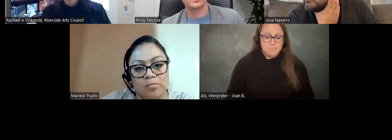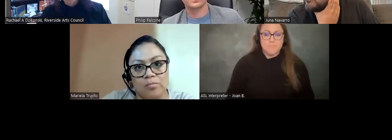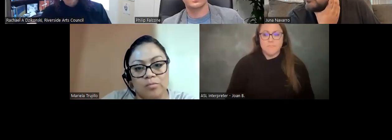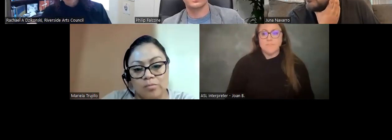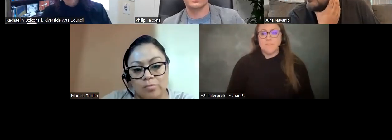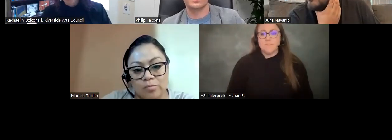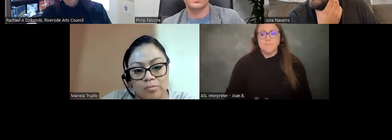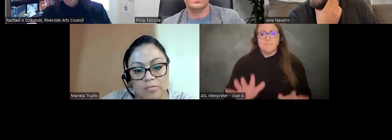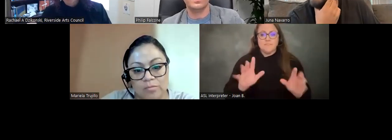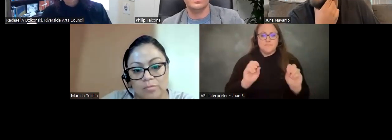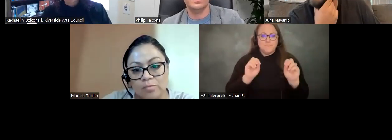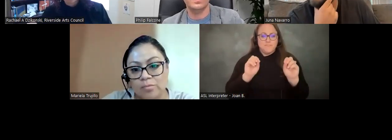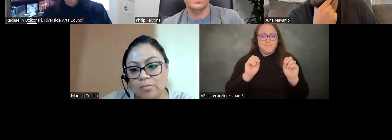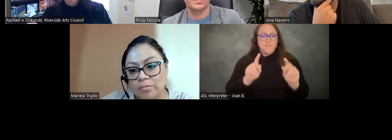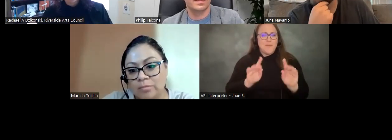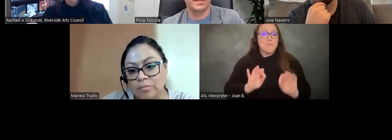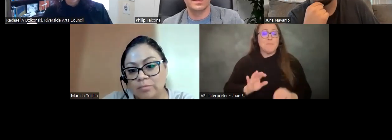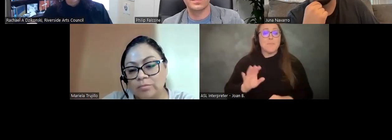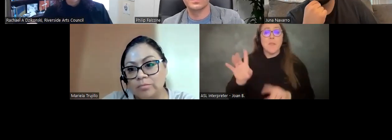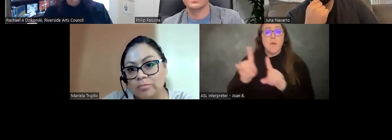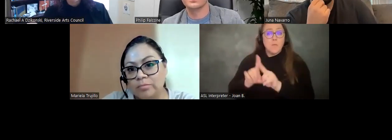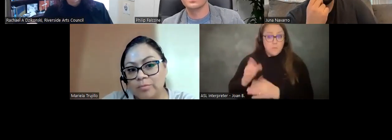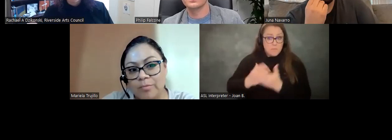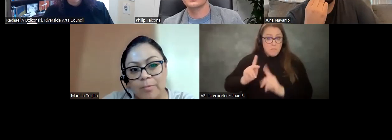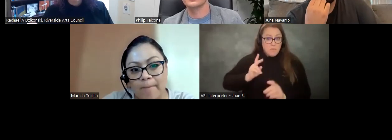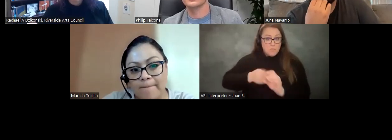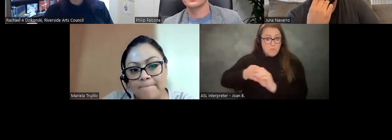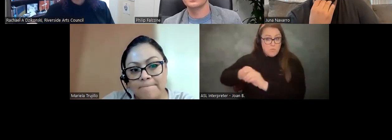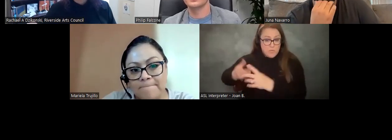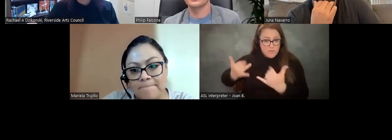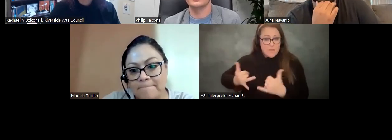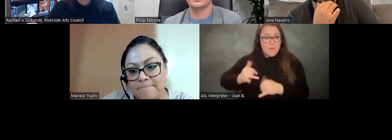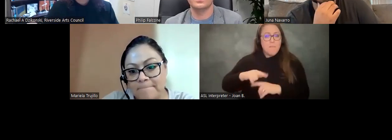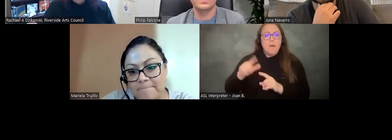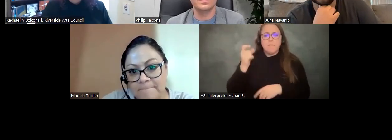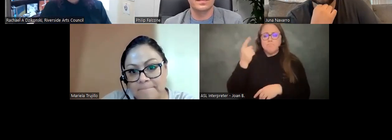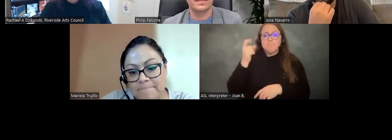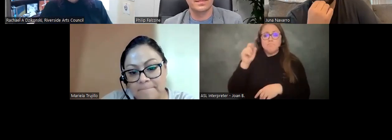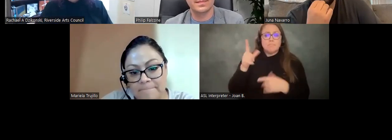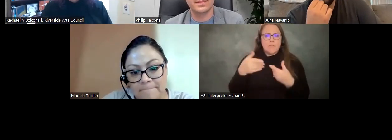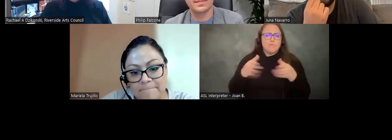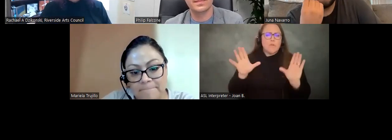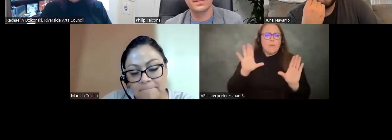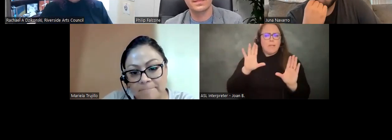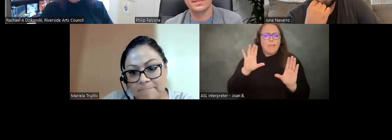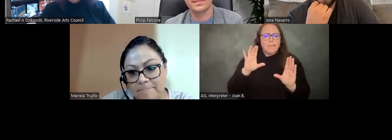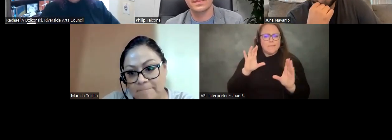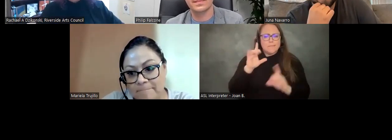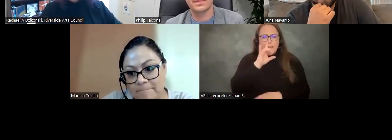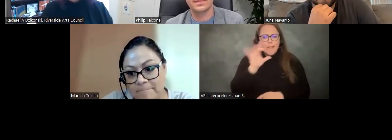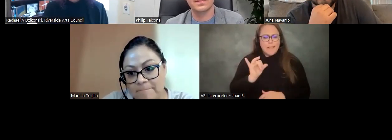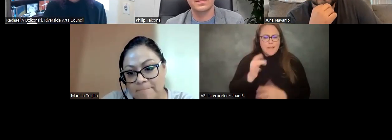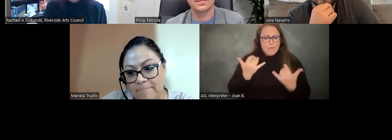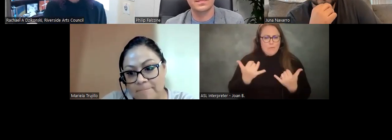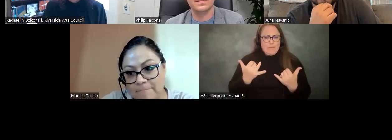There we go. Again, we still have some people coming in, but just a quick overview of what we're going to be doing today. We have